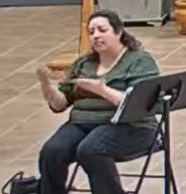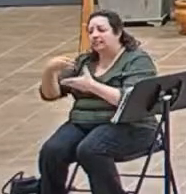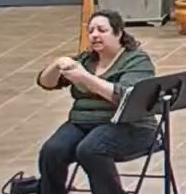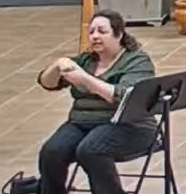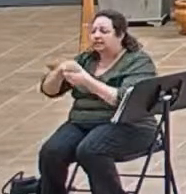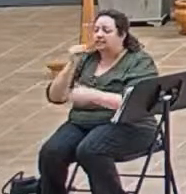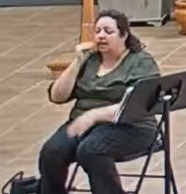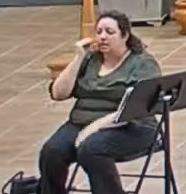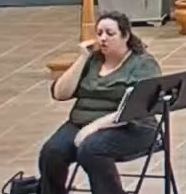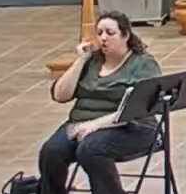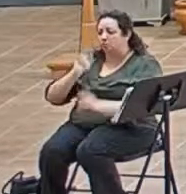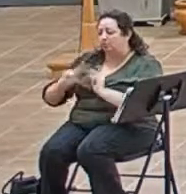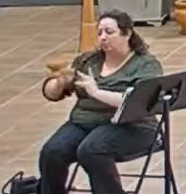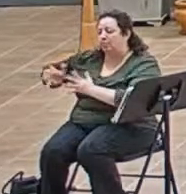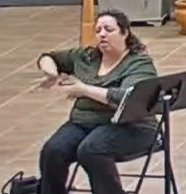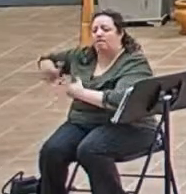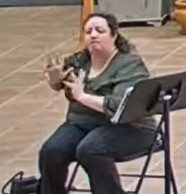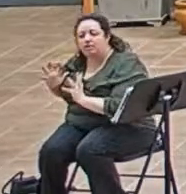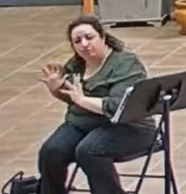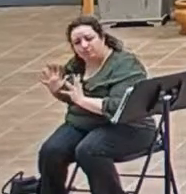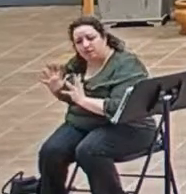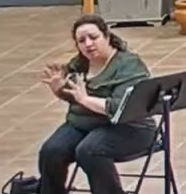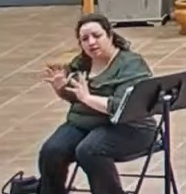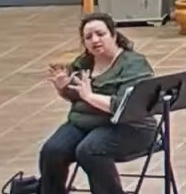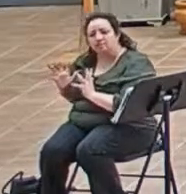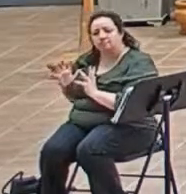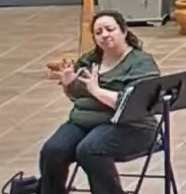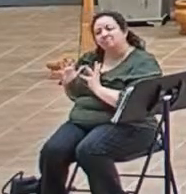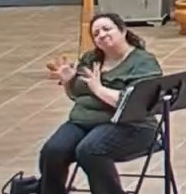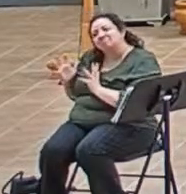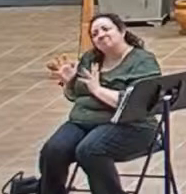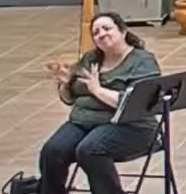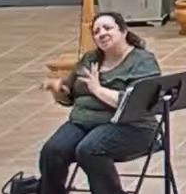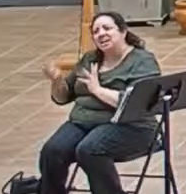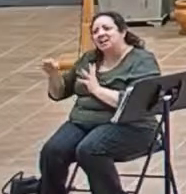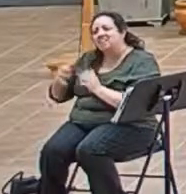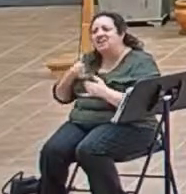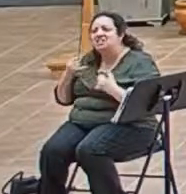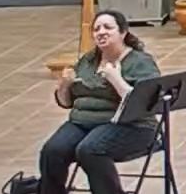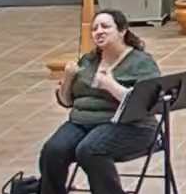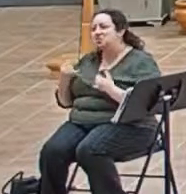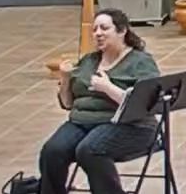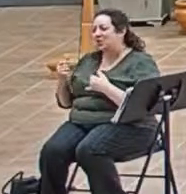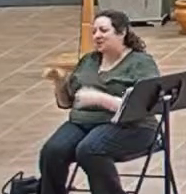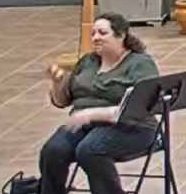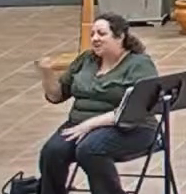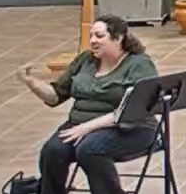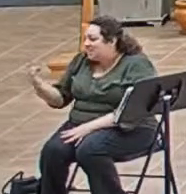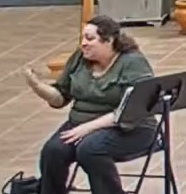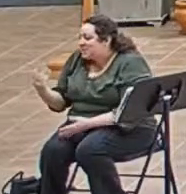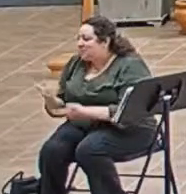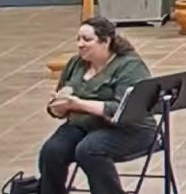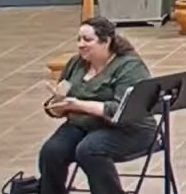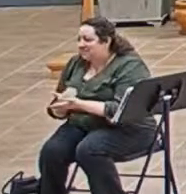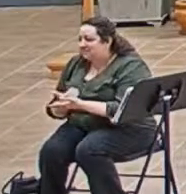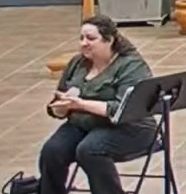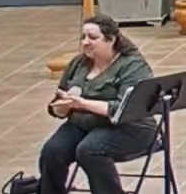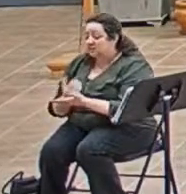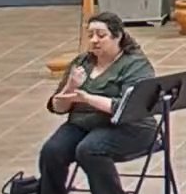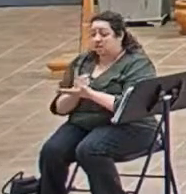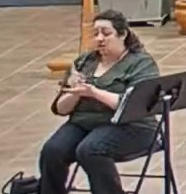behind, right? I kind of find joy in that, finding something. And just the other week, about a week